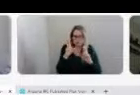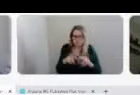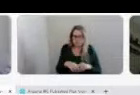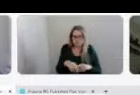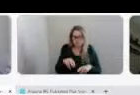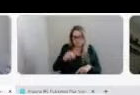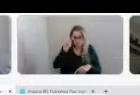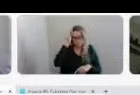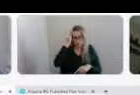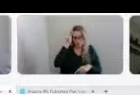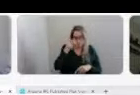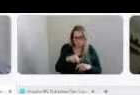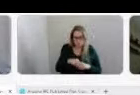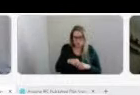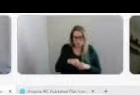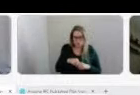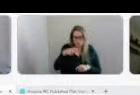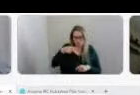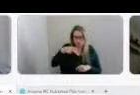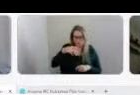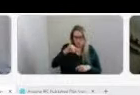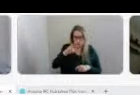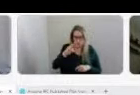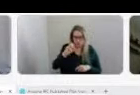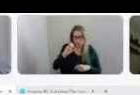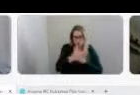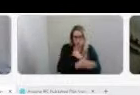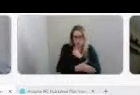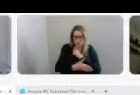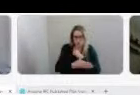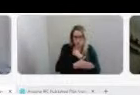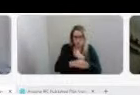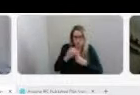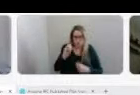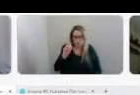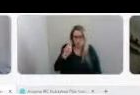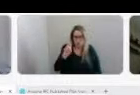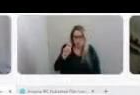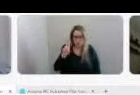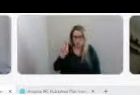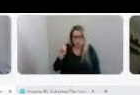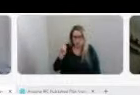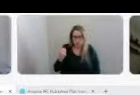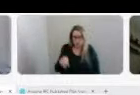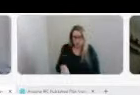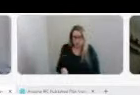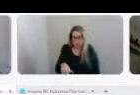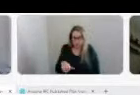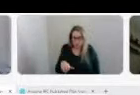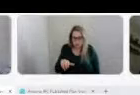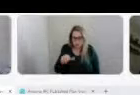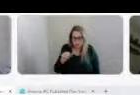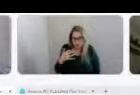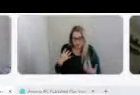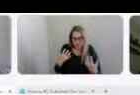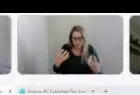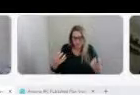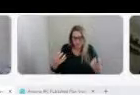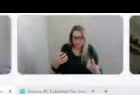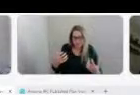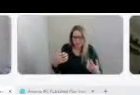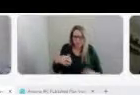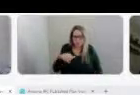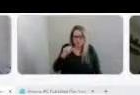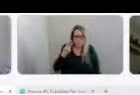northern piedmont county the town of rural valley and the asp answer amphitheater unified school